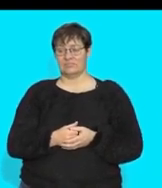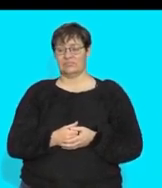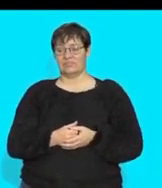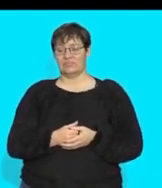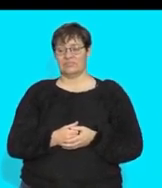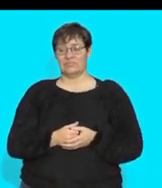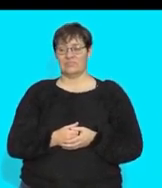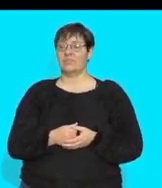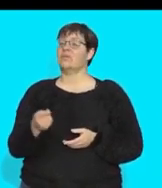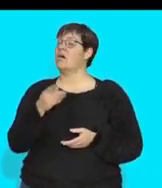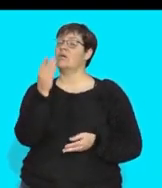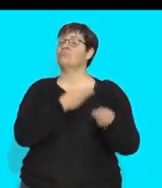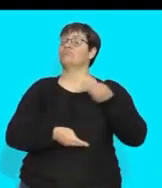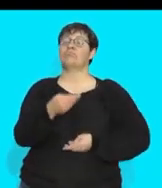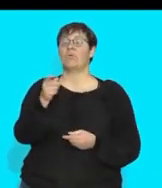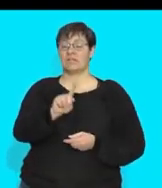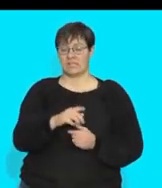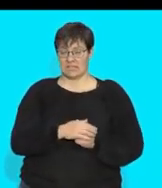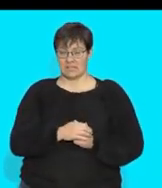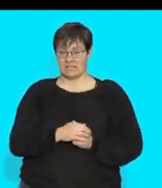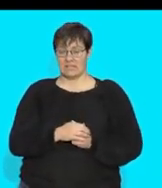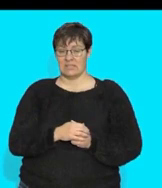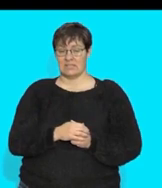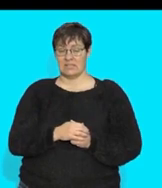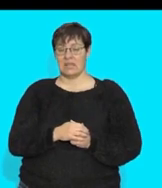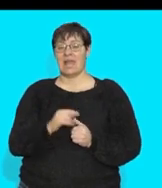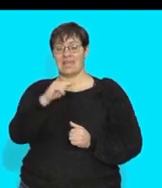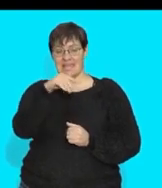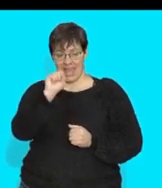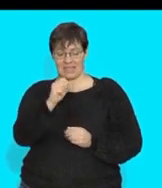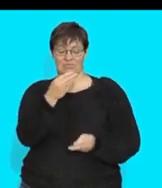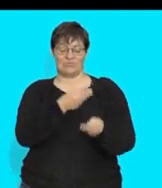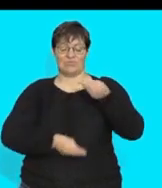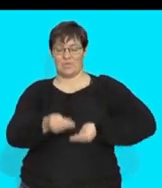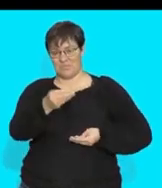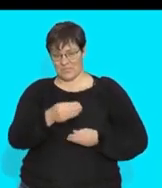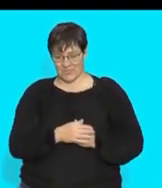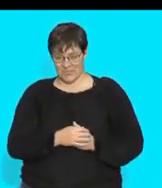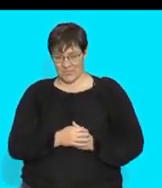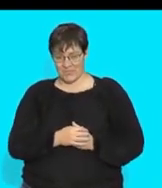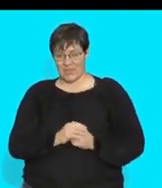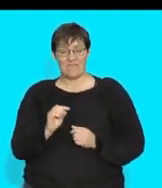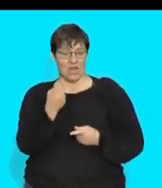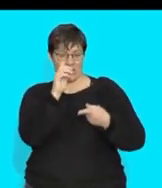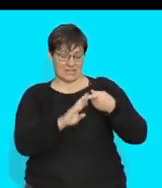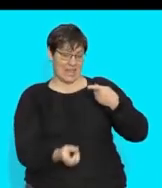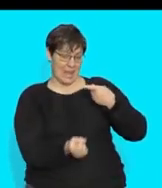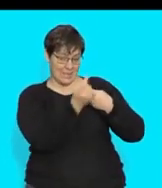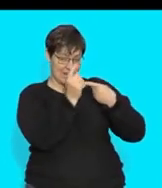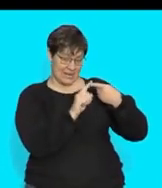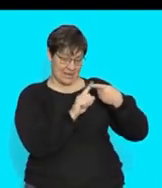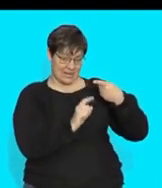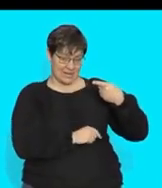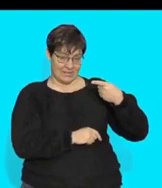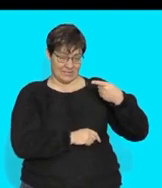they swapping? They are swapping gases. So this is the first place that it happens. Now remember, guys, look here. What